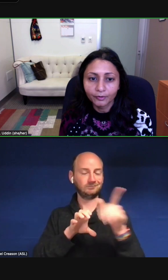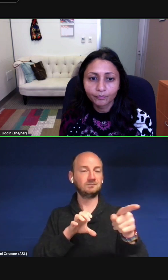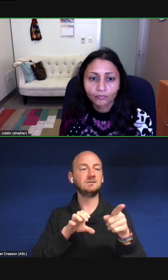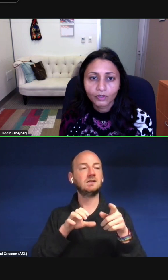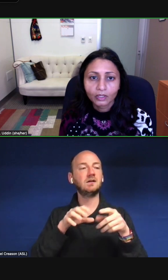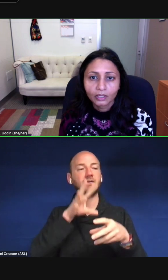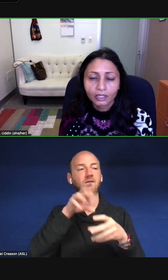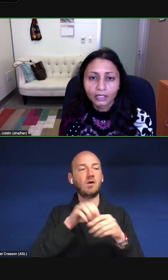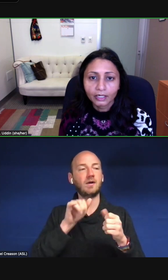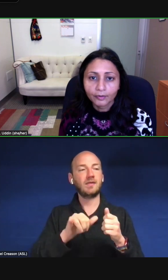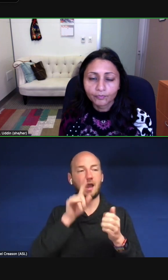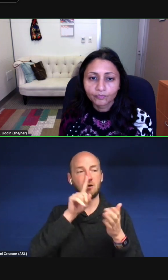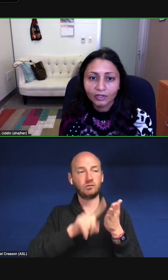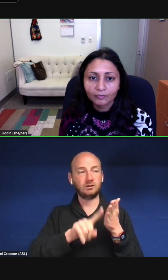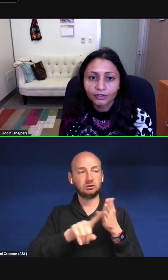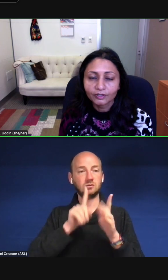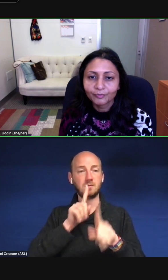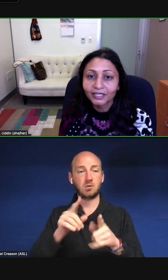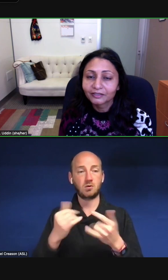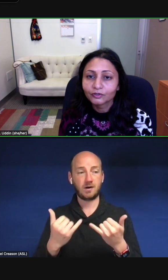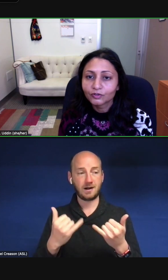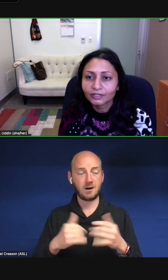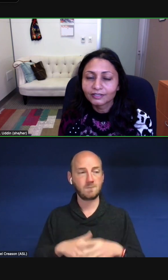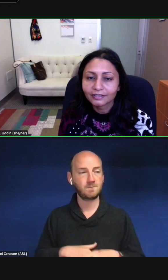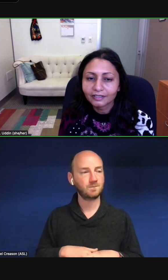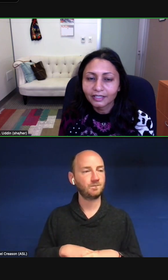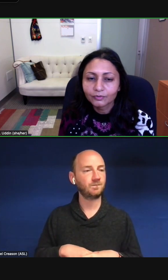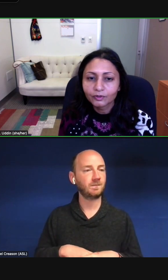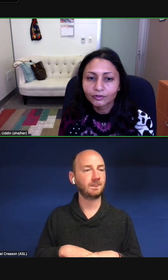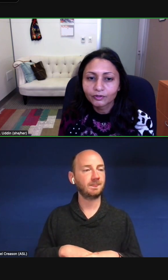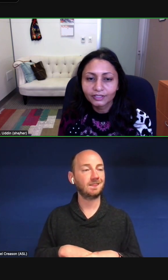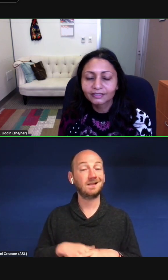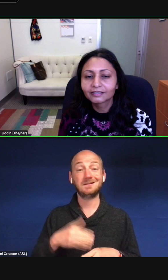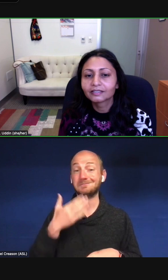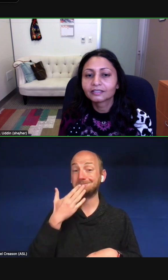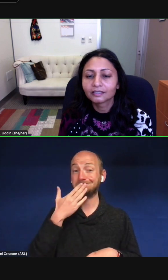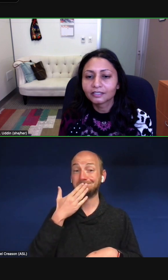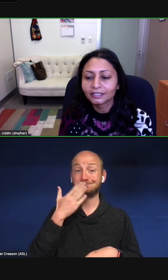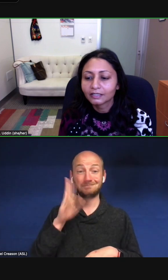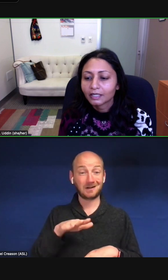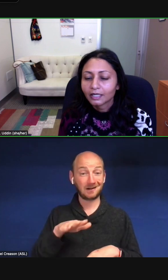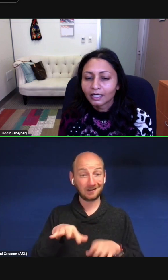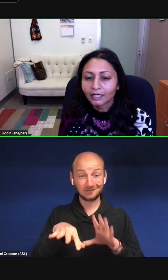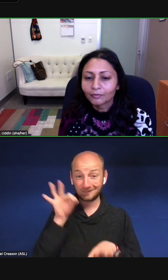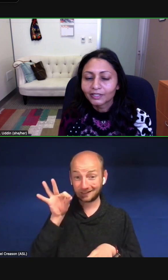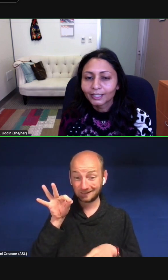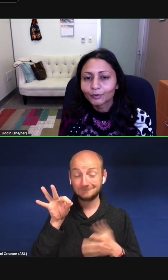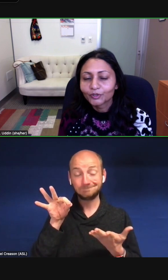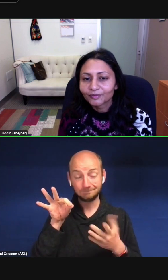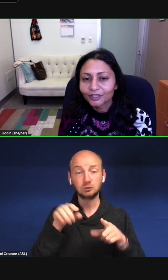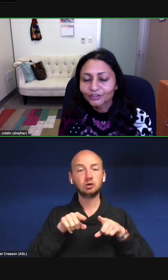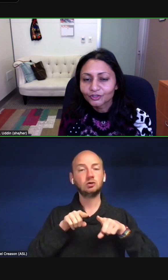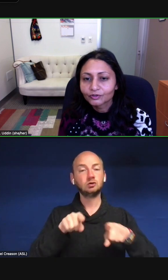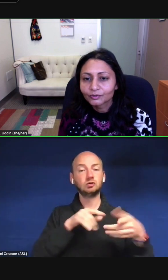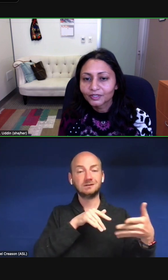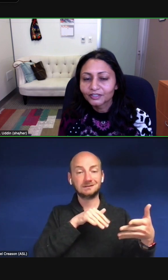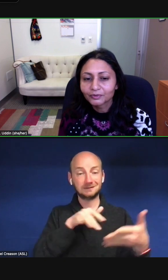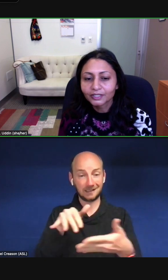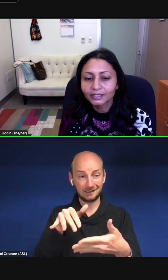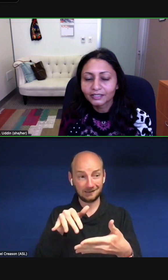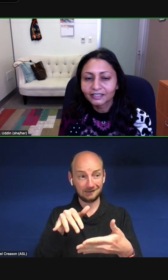right now. But the bad news is that as we were conducting this study, we came upon